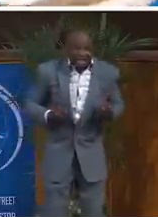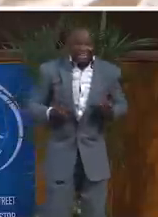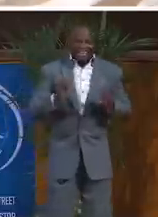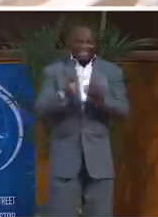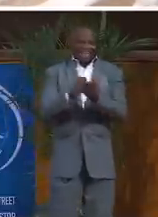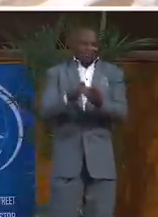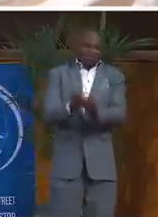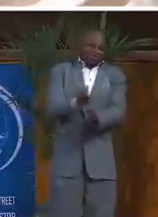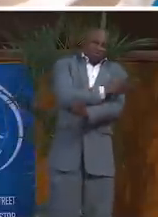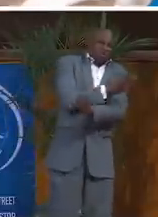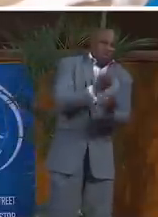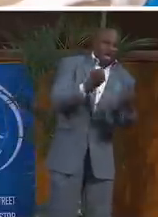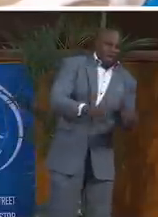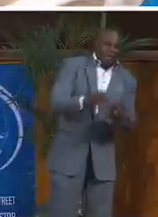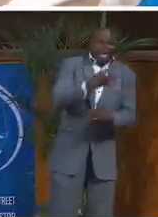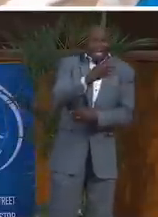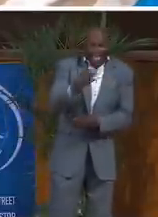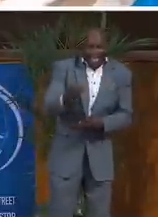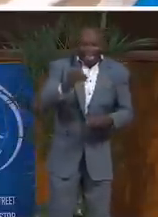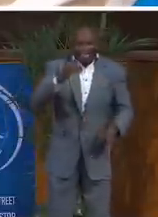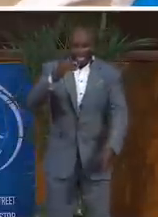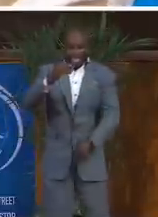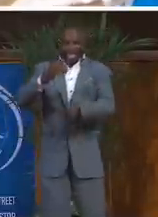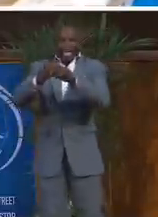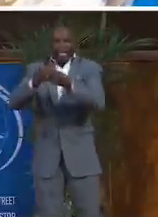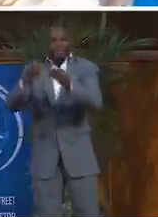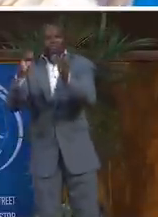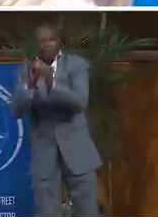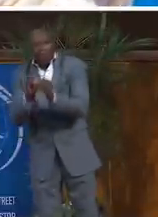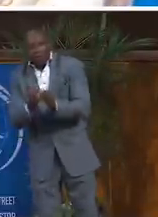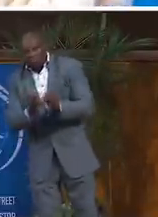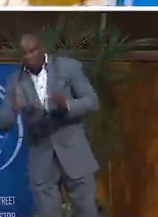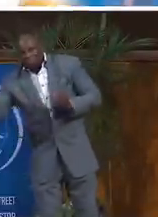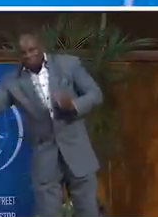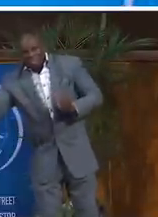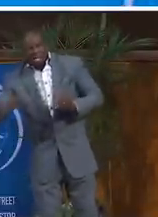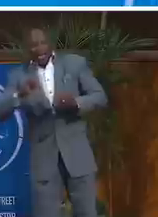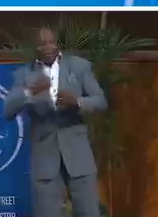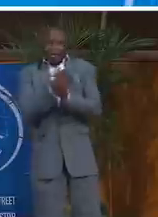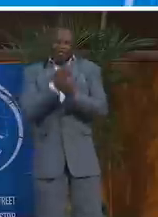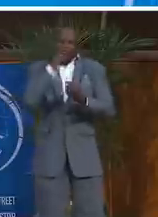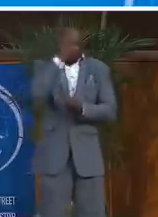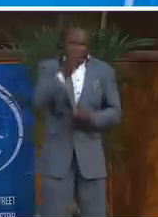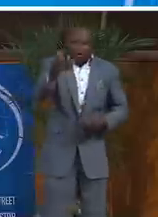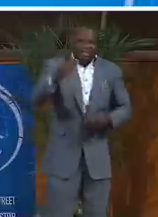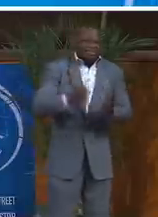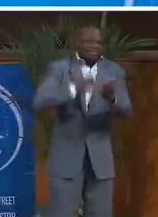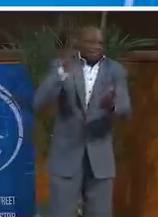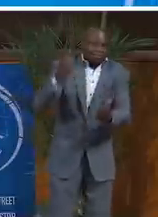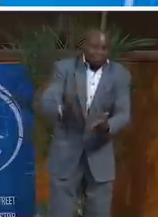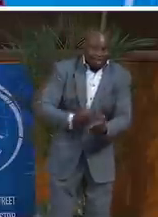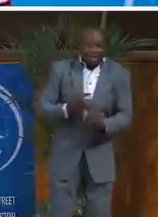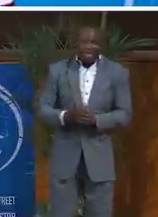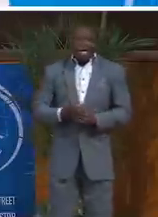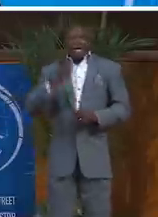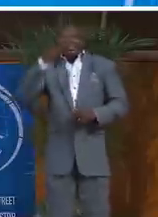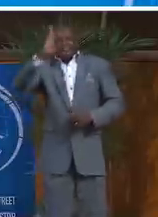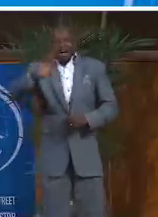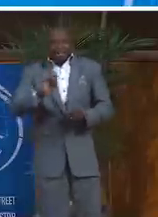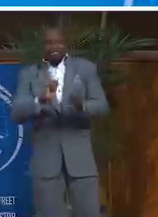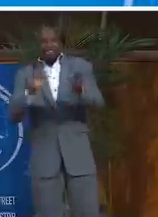can erase what came. And simply adds to it. Beloved, I came by to tell you that every now and then,